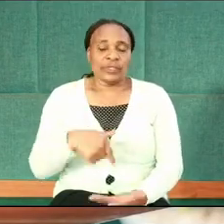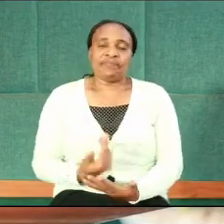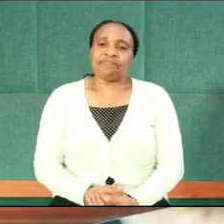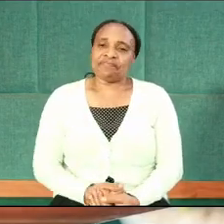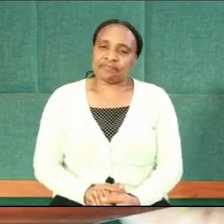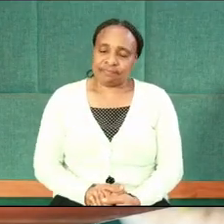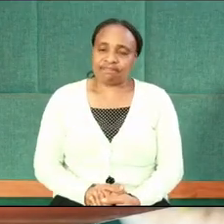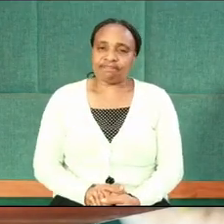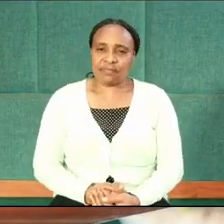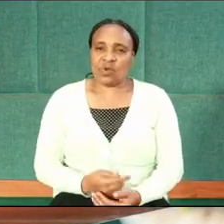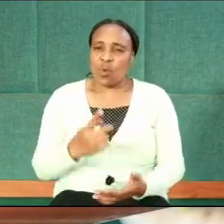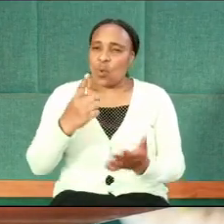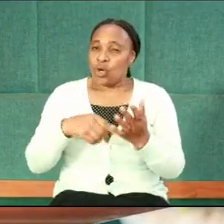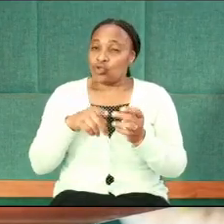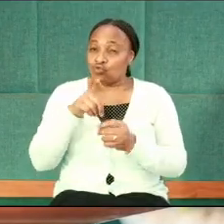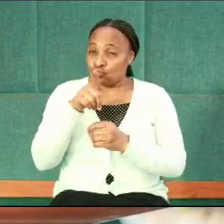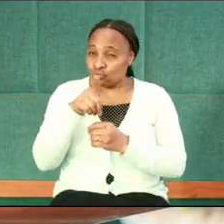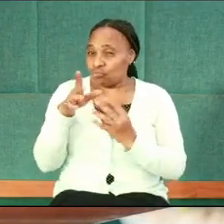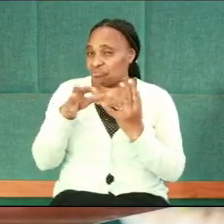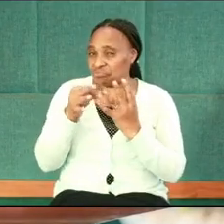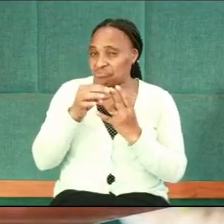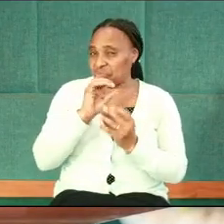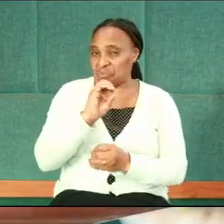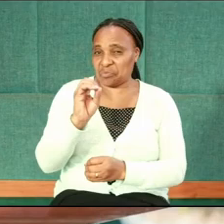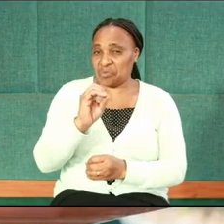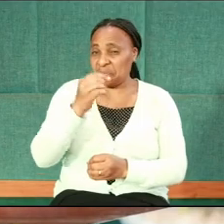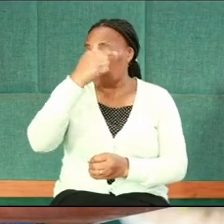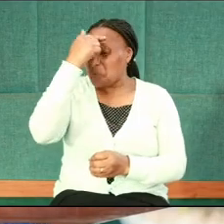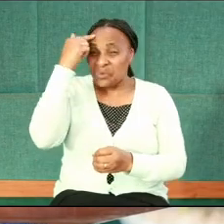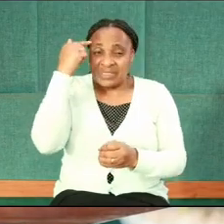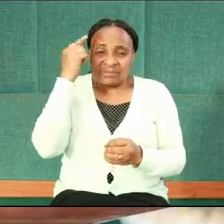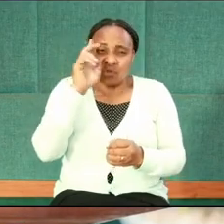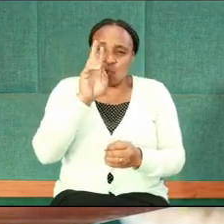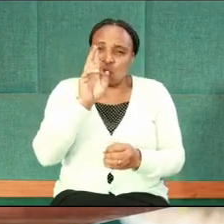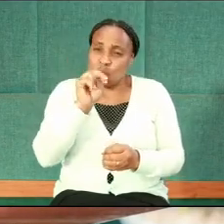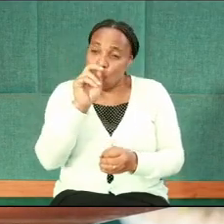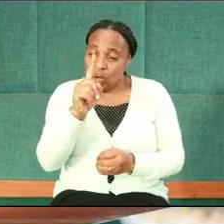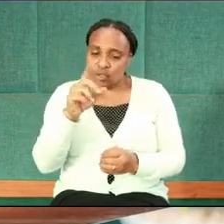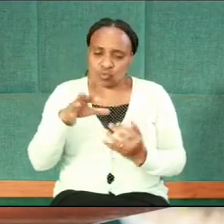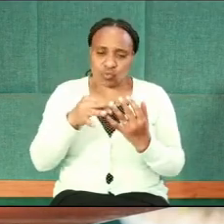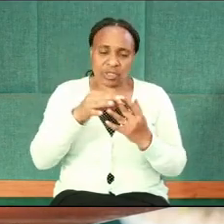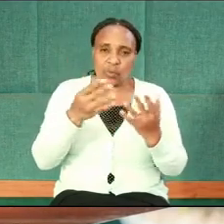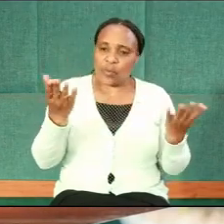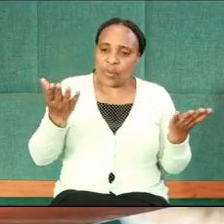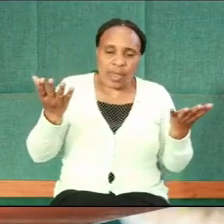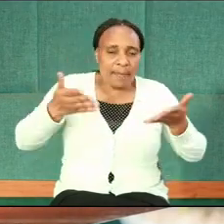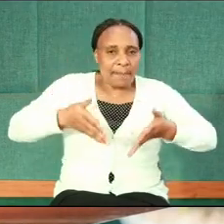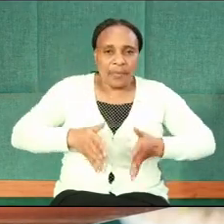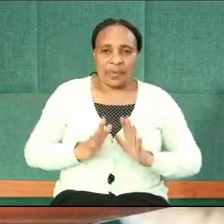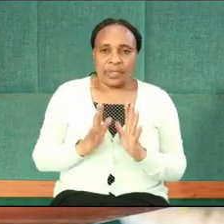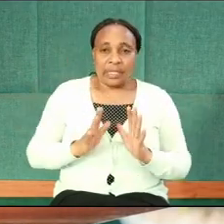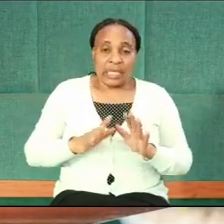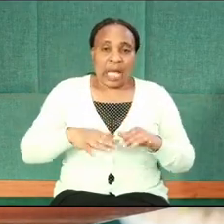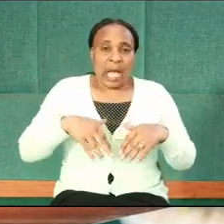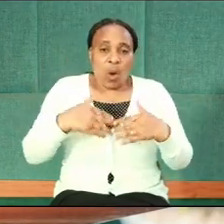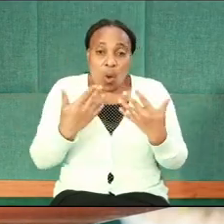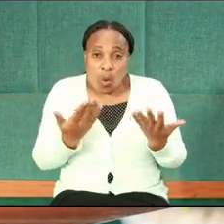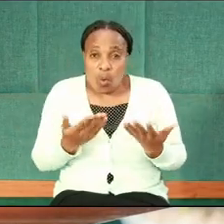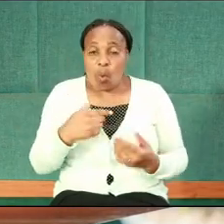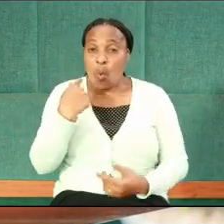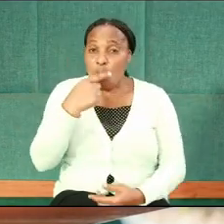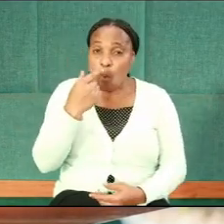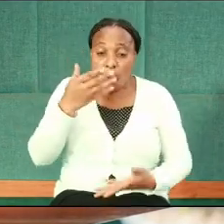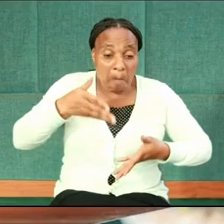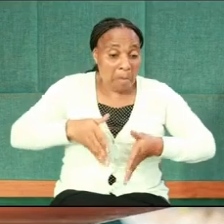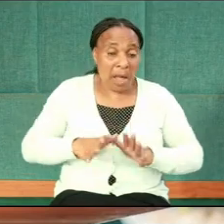is what you don't choose, because nobody chooses where to be born and who to give birth to you. I don't think